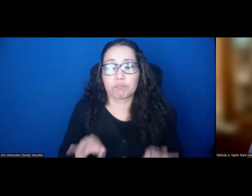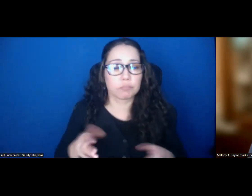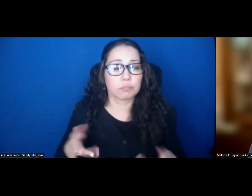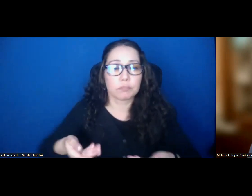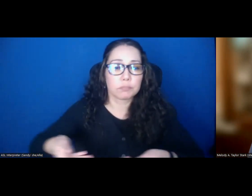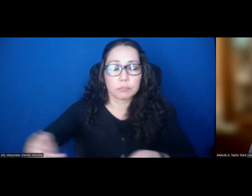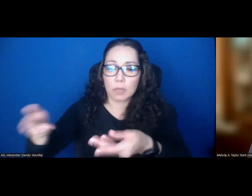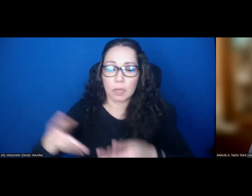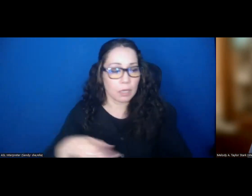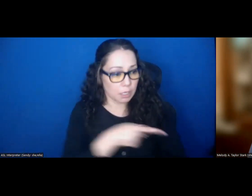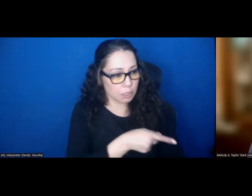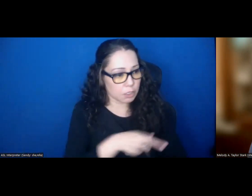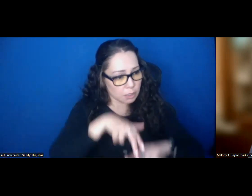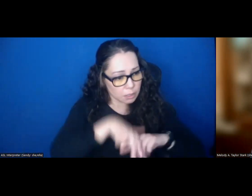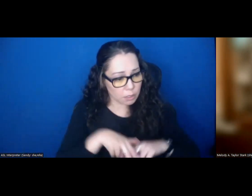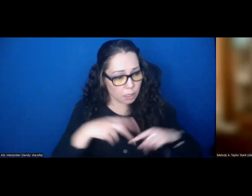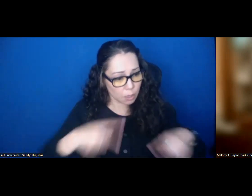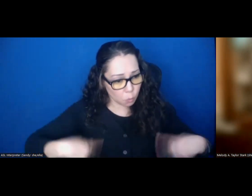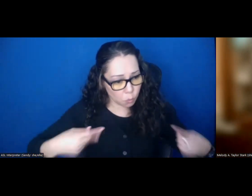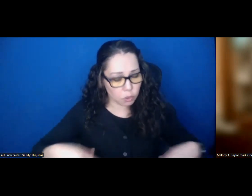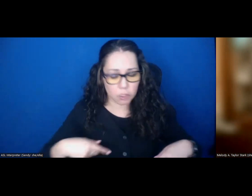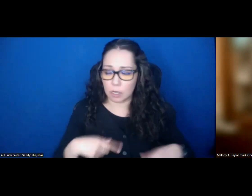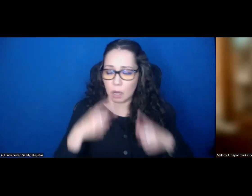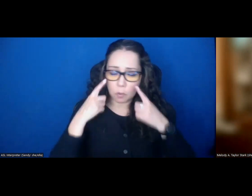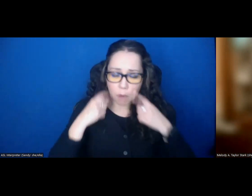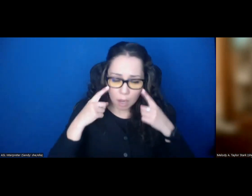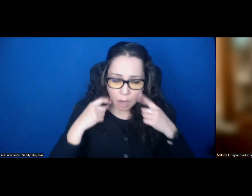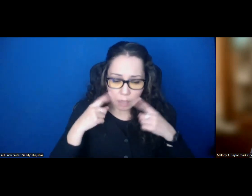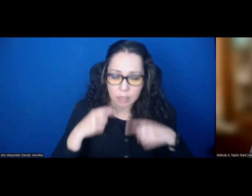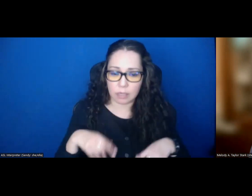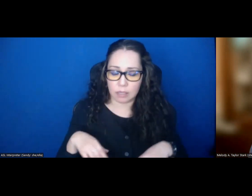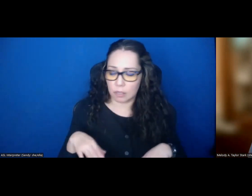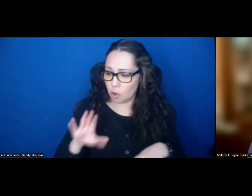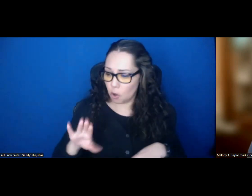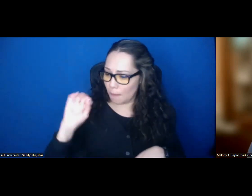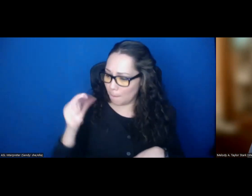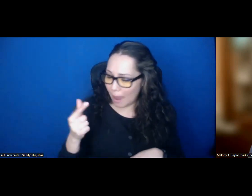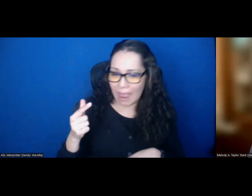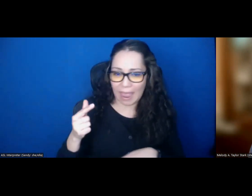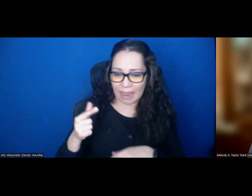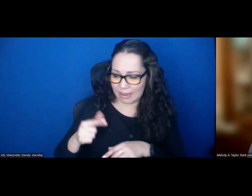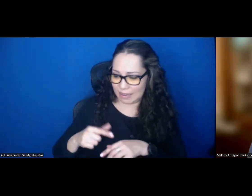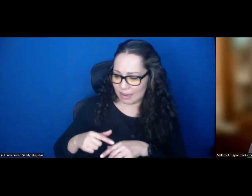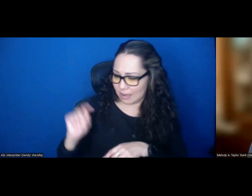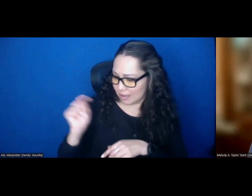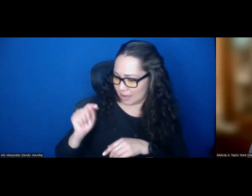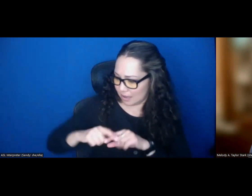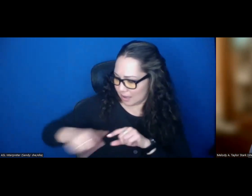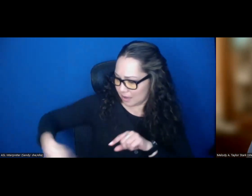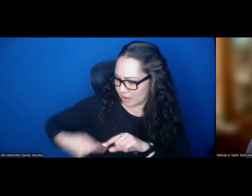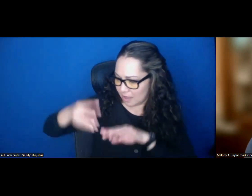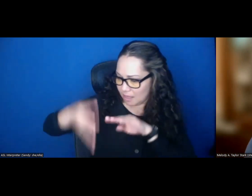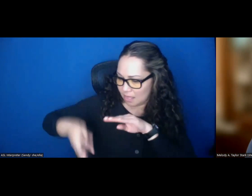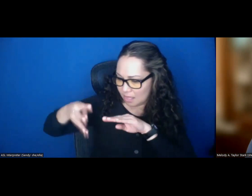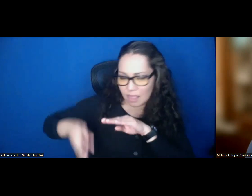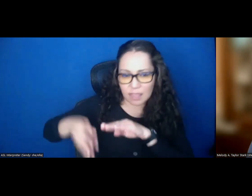She was crying. Her ostomy bag was leaking all over her, all over the floor. Her wheelchair